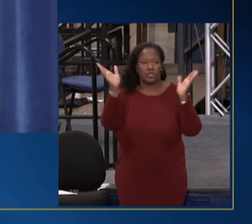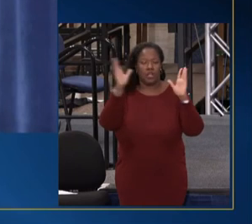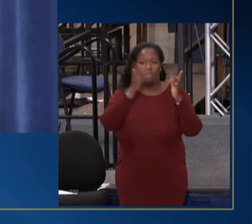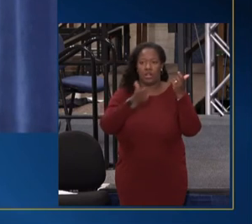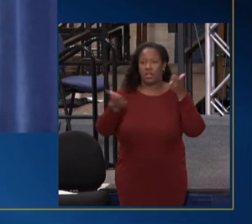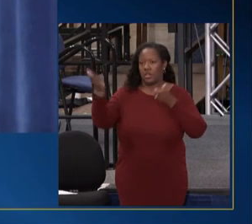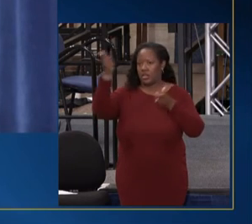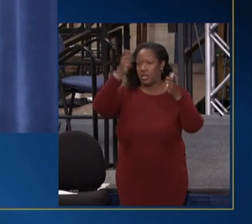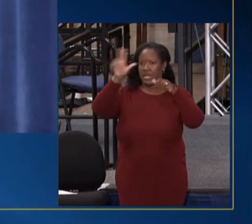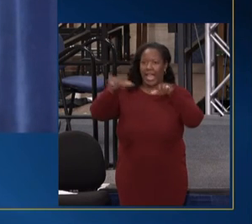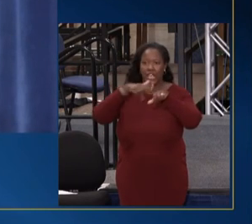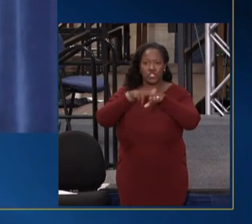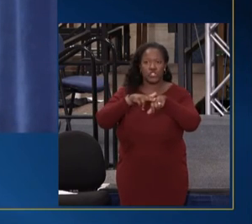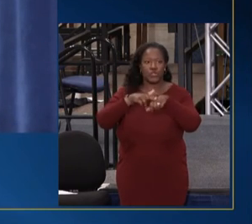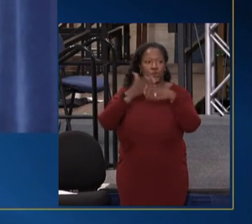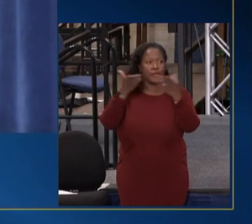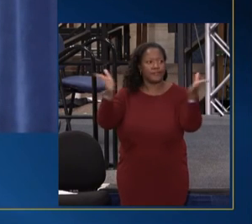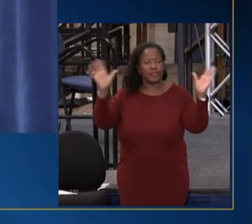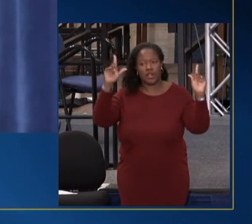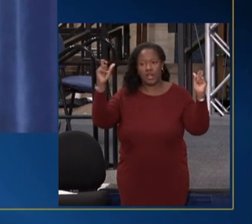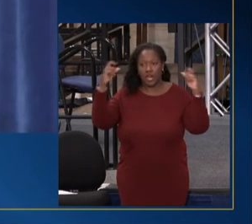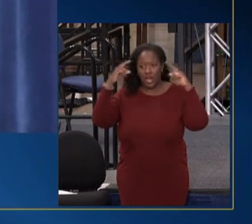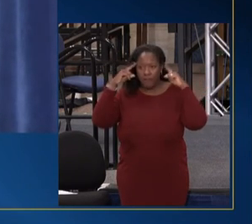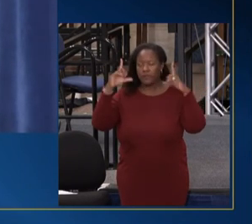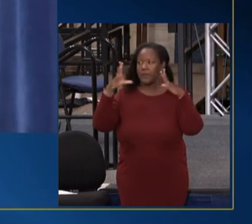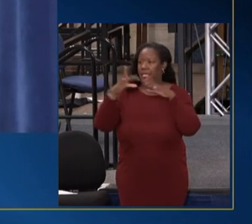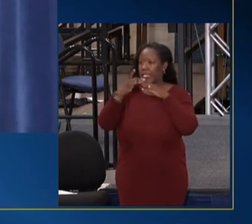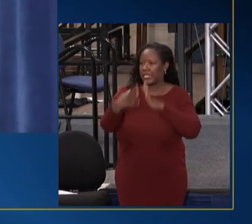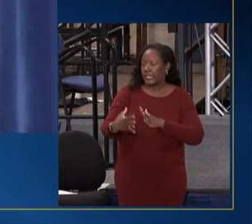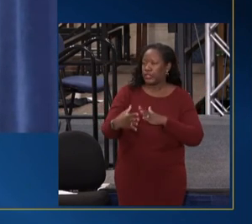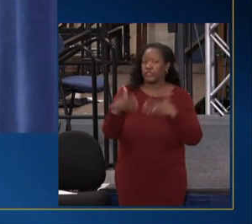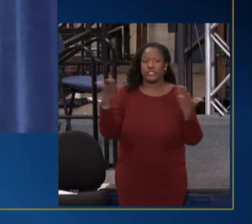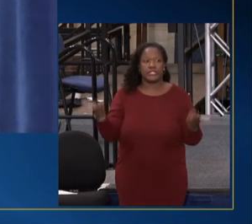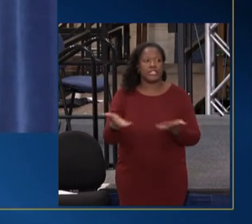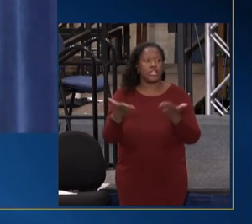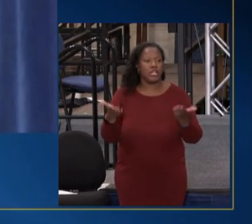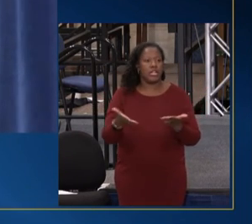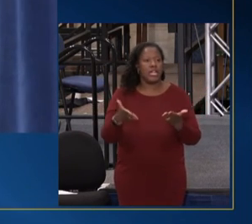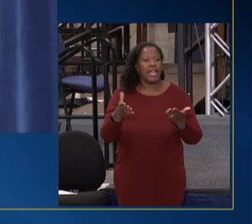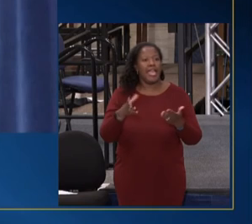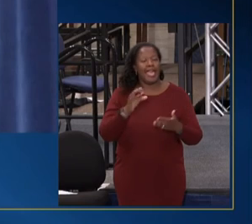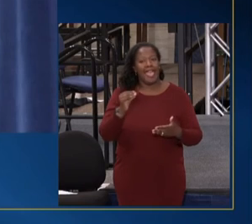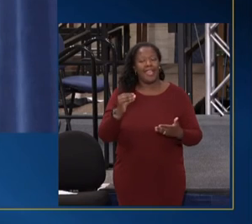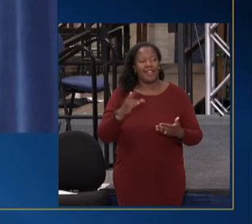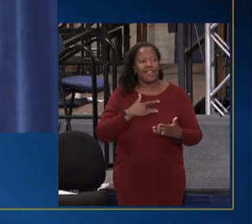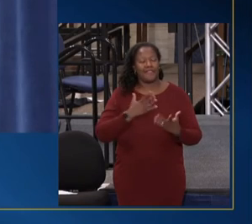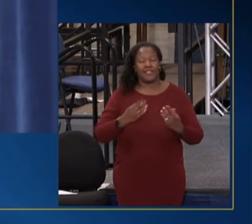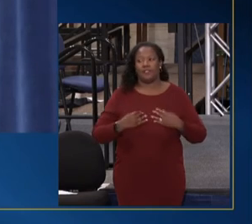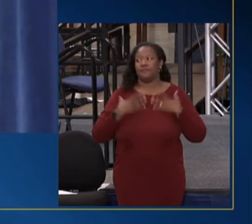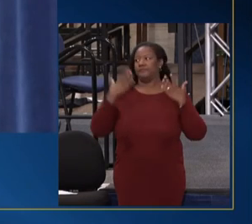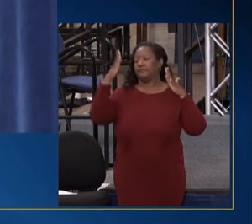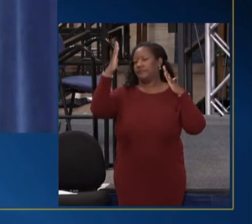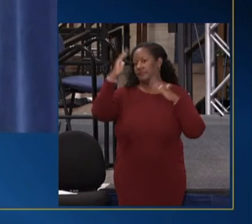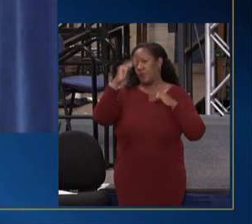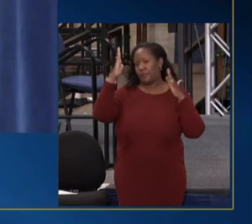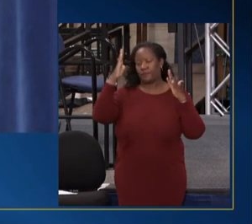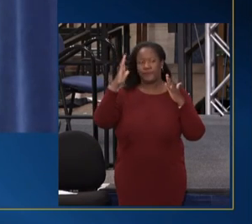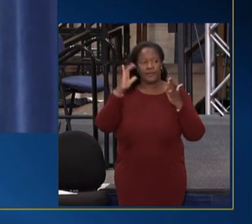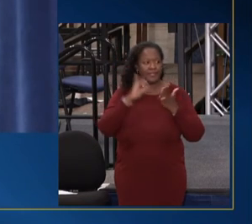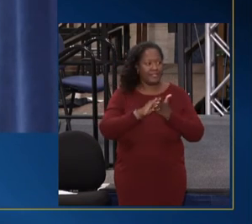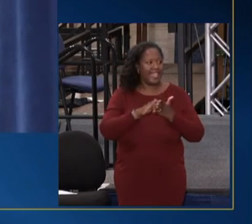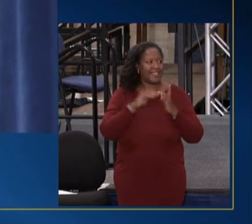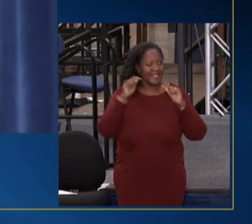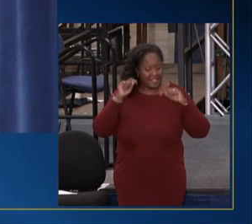and governmental leaders here in this room today for this Pride Summit, and it really gives me hope in that at least